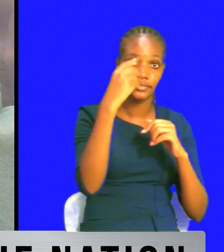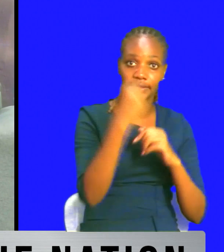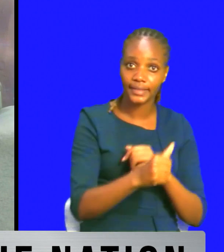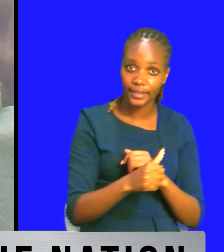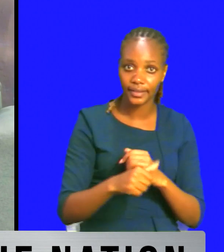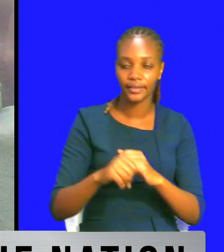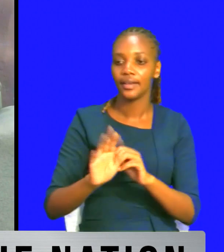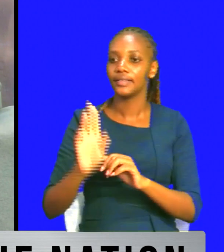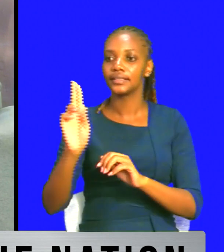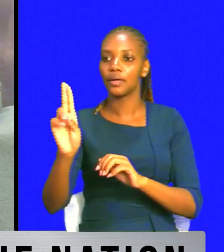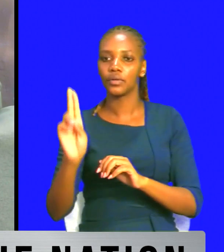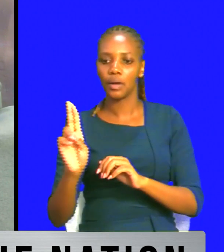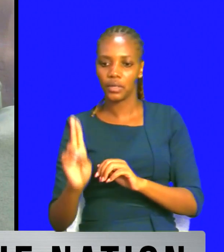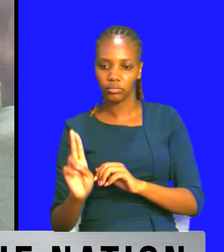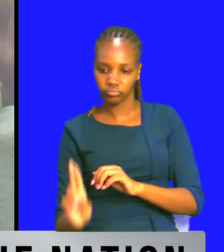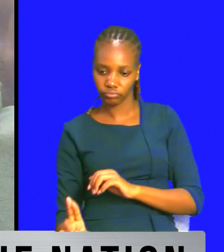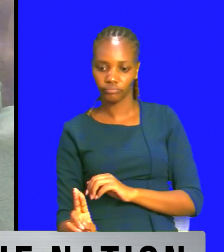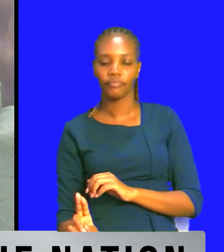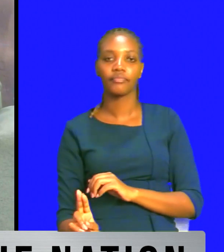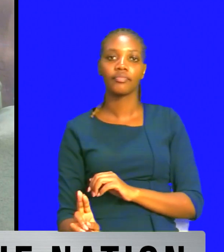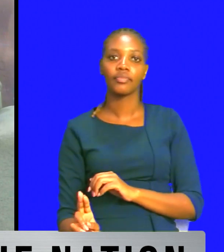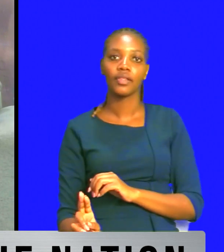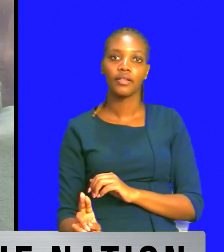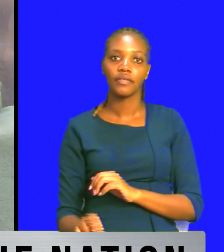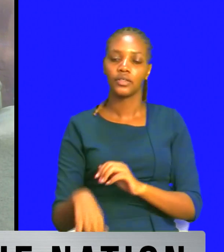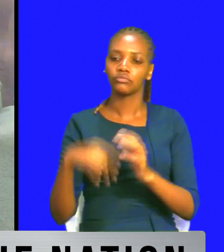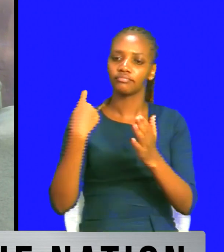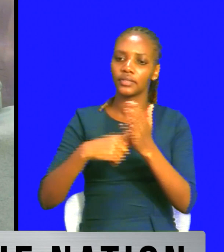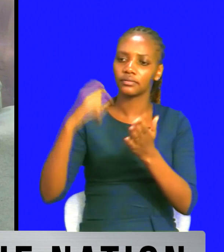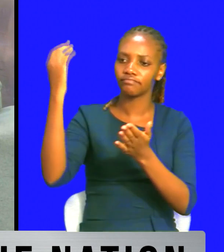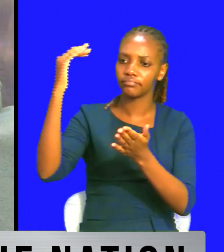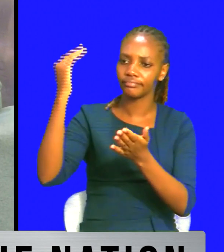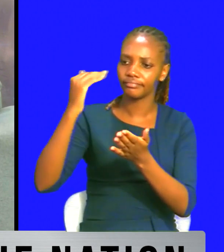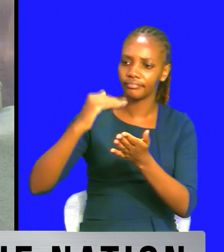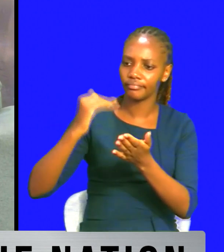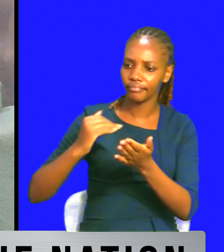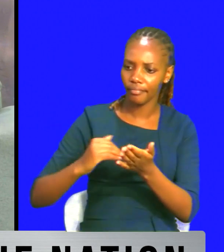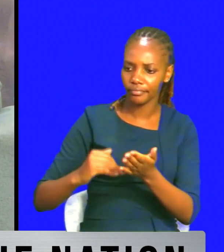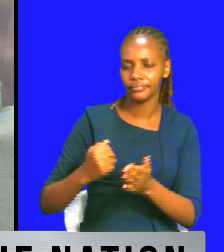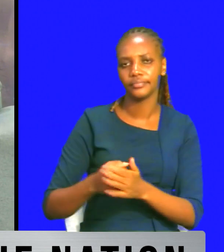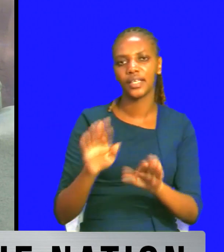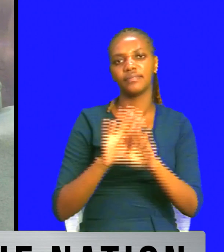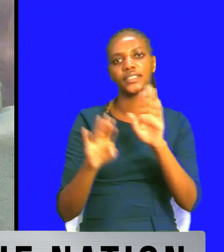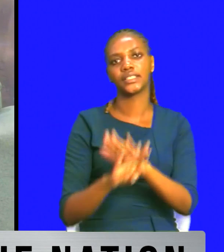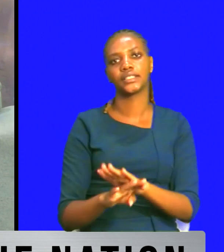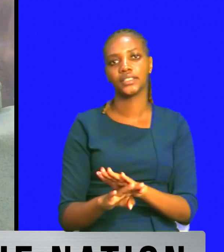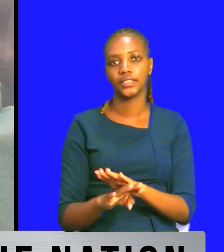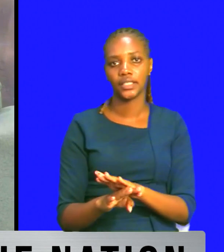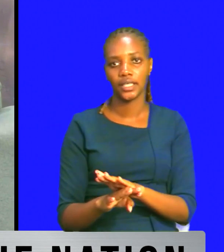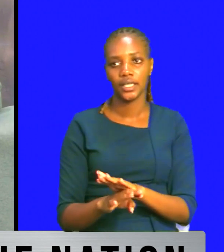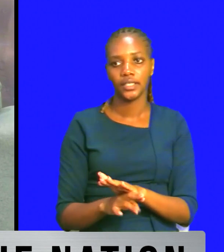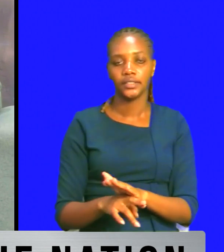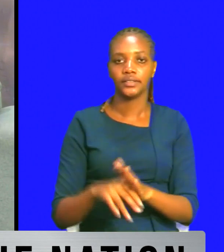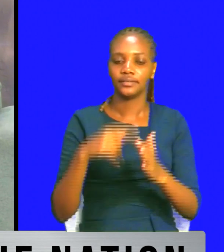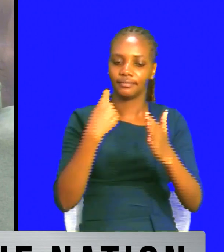it's like double triple taxation when you drop down to the smallest thing that you buy anywhere. It is